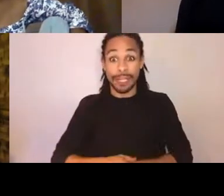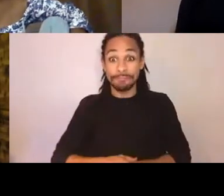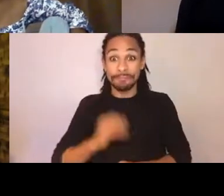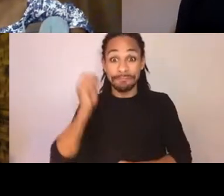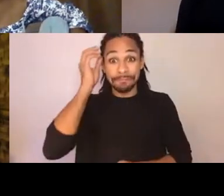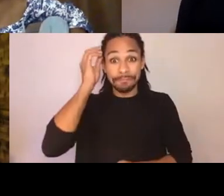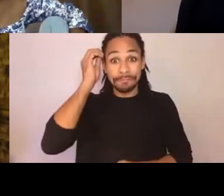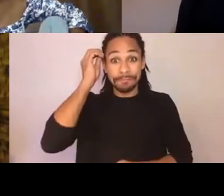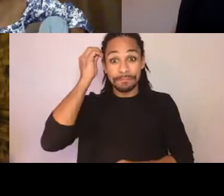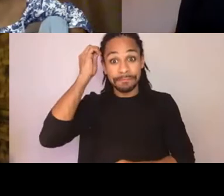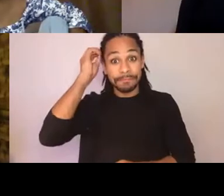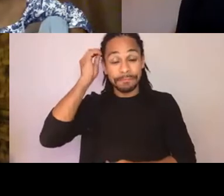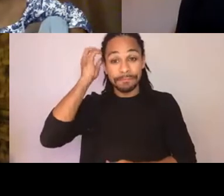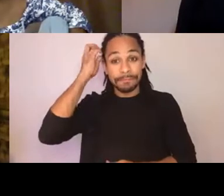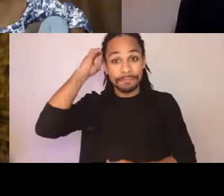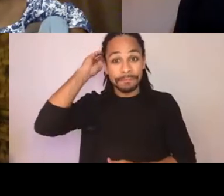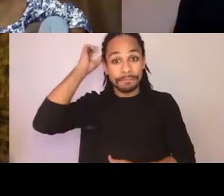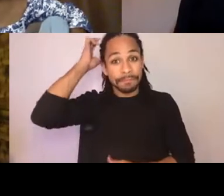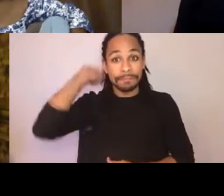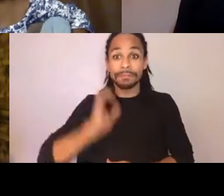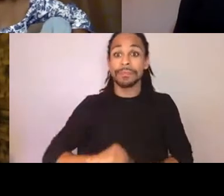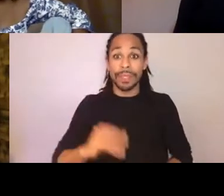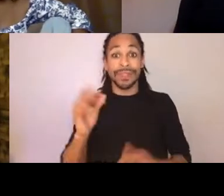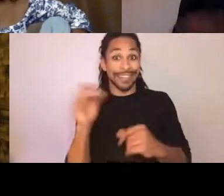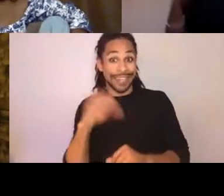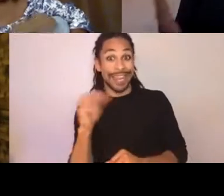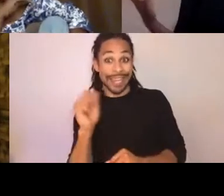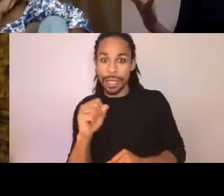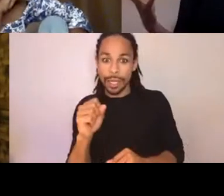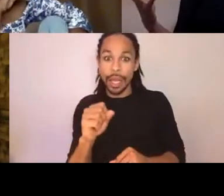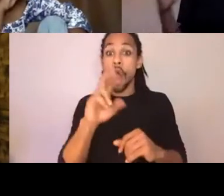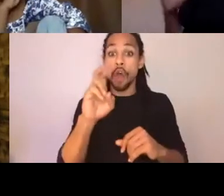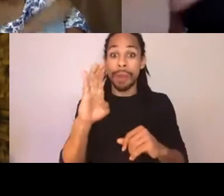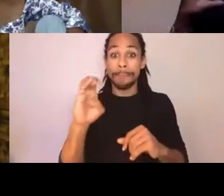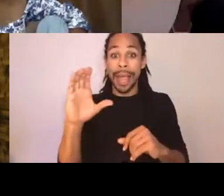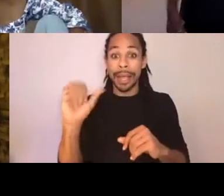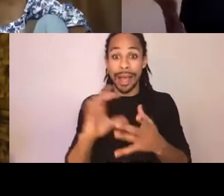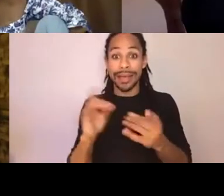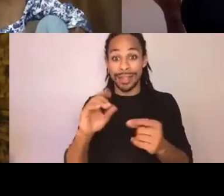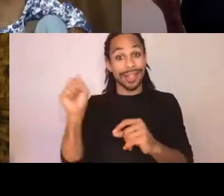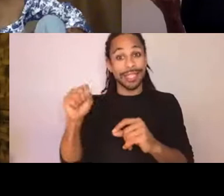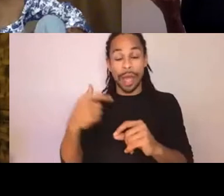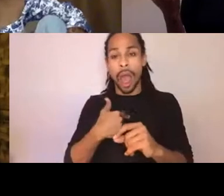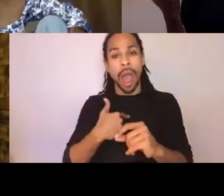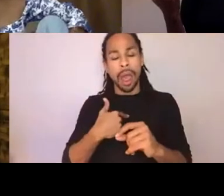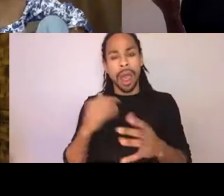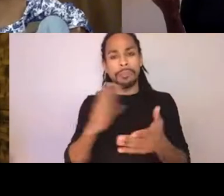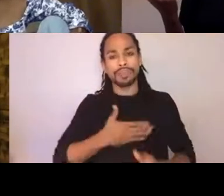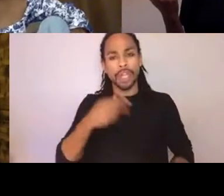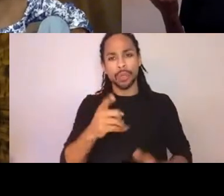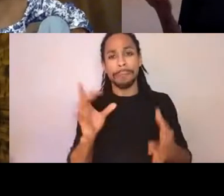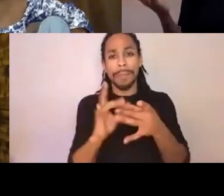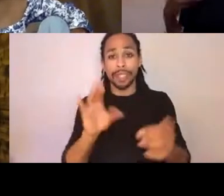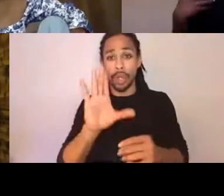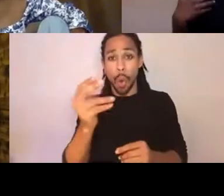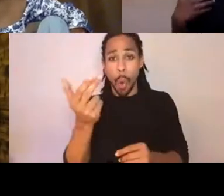Mm-hmm. Yeah. And I appreciate you mentioning your own privilege and privileges and the ways that exists